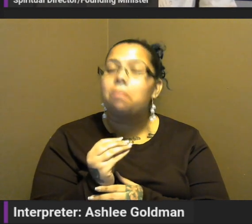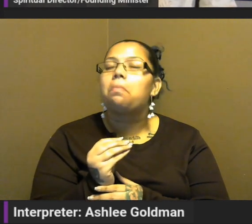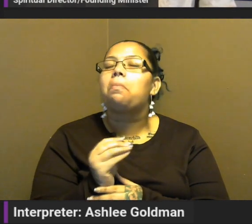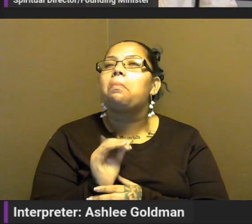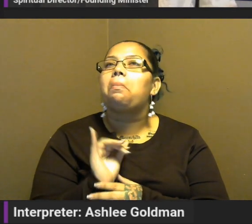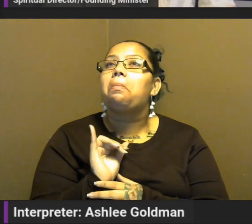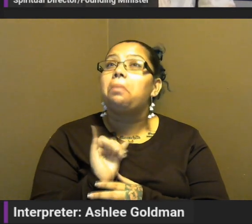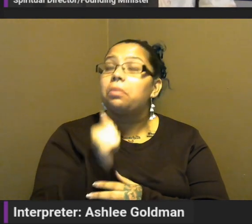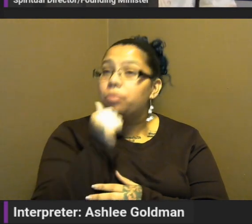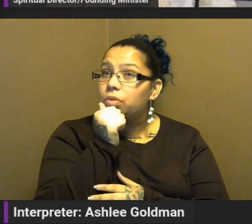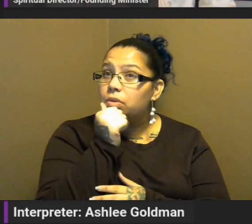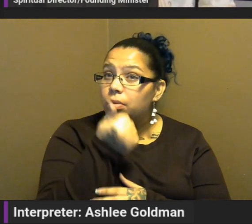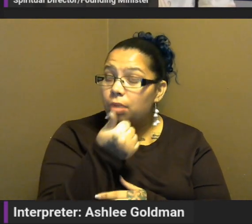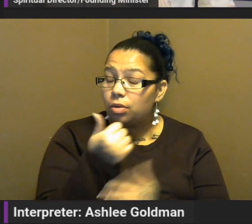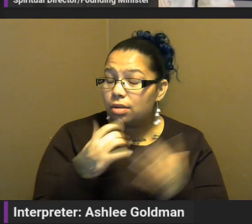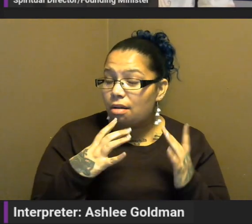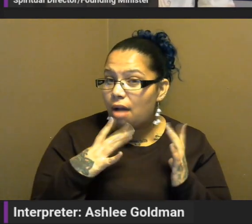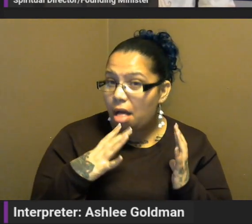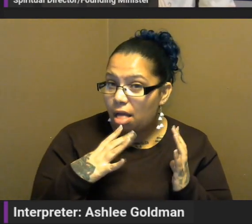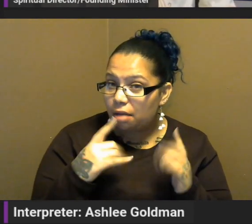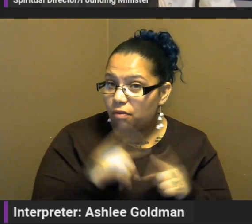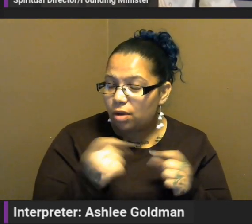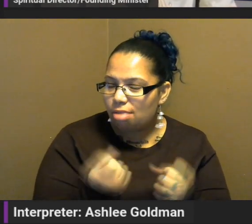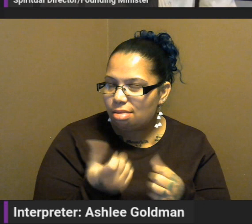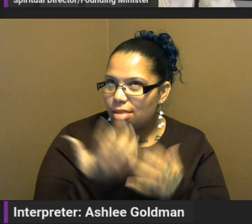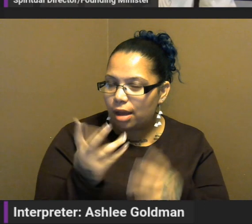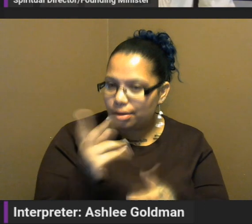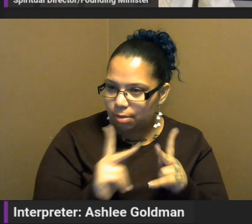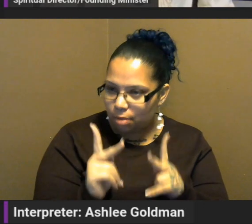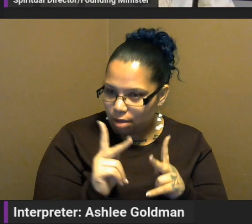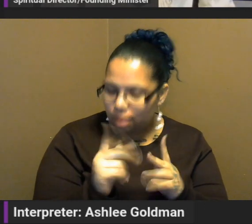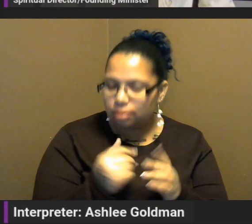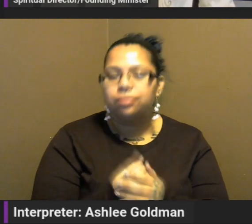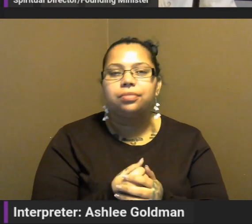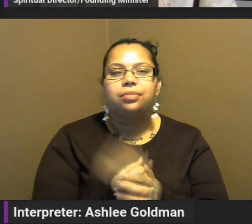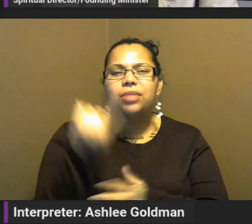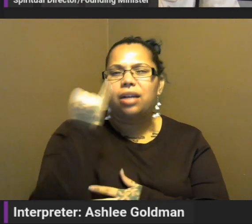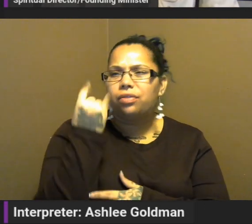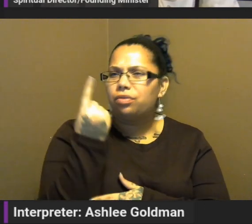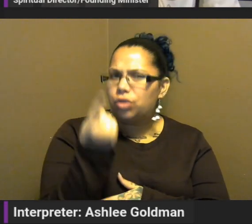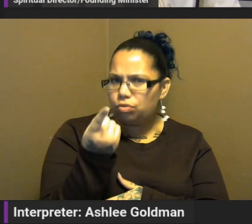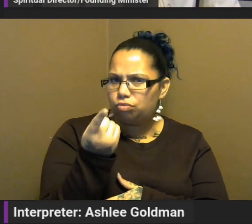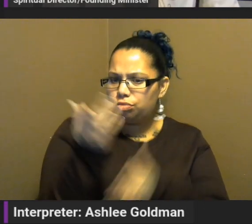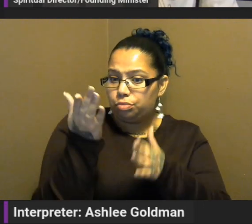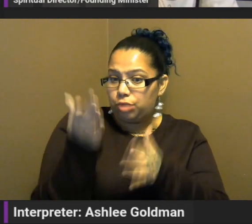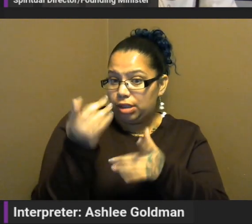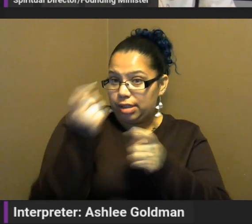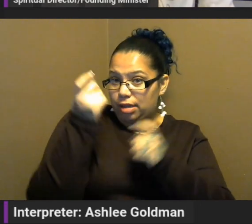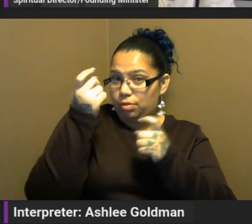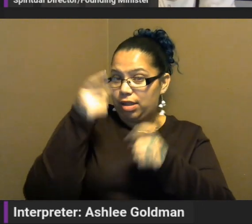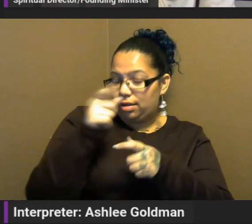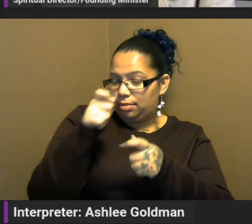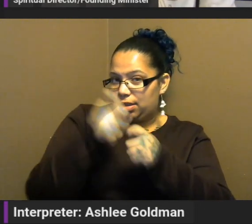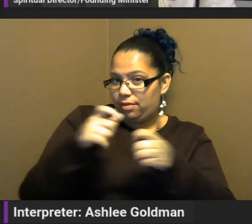tomorrow's a holiday for a lot of folks, huh? If you are one who celebrates said holiday,